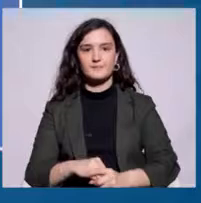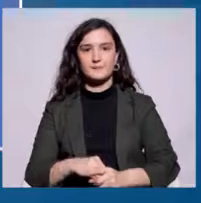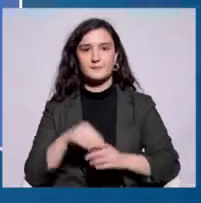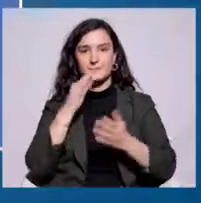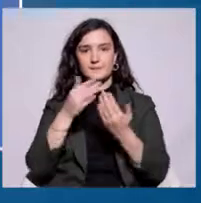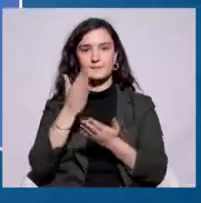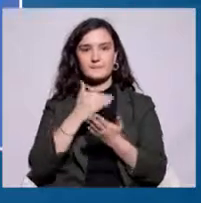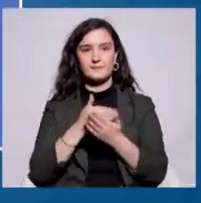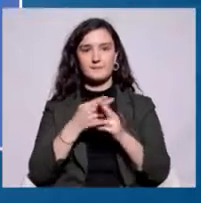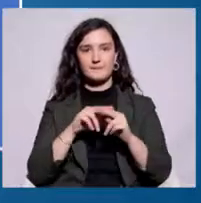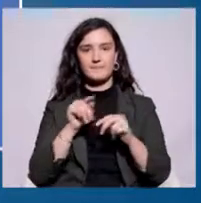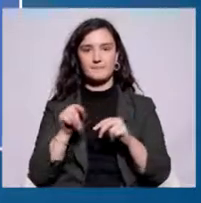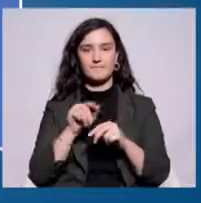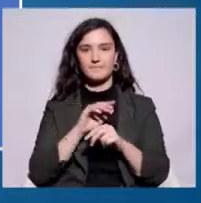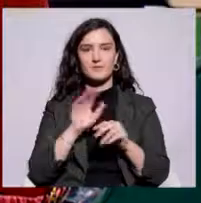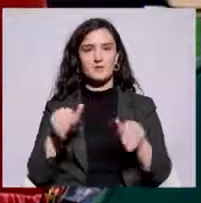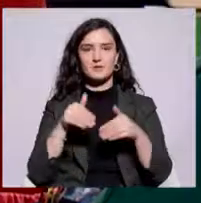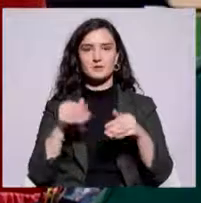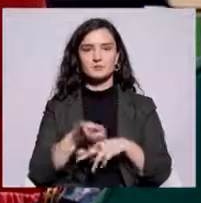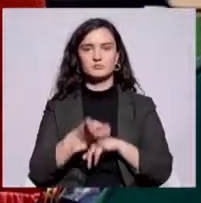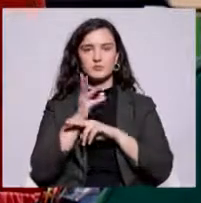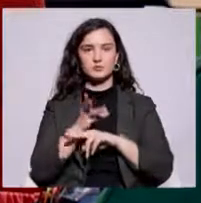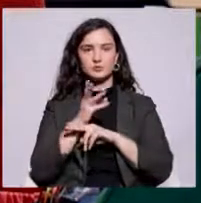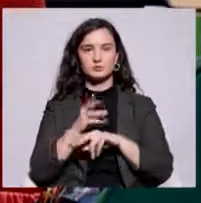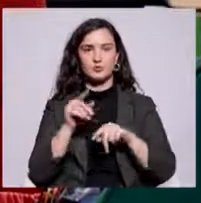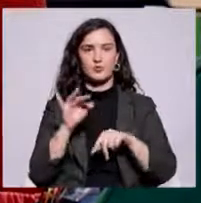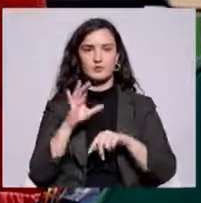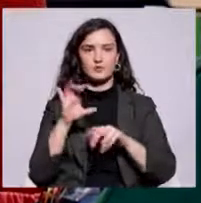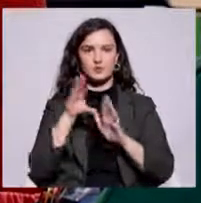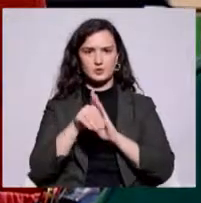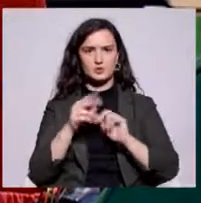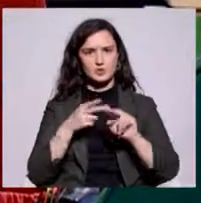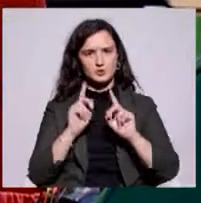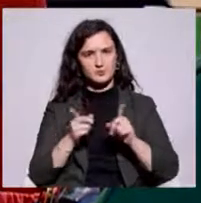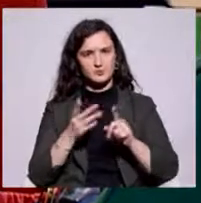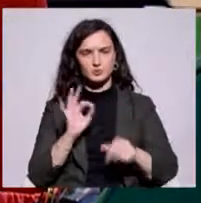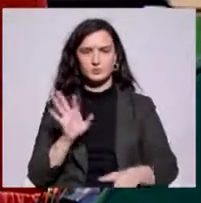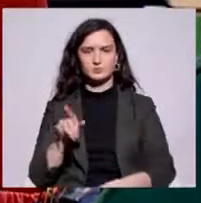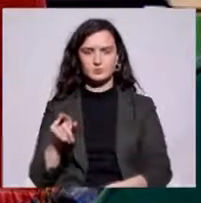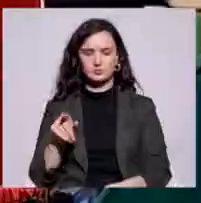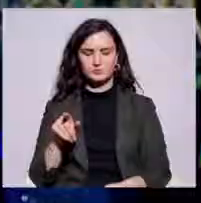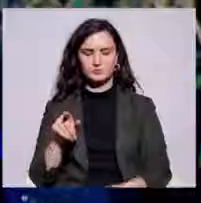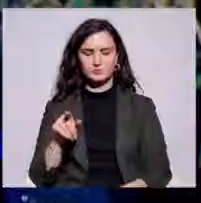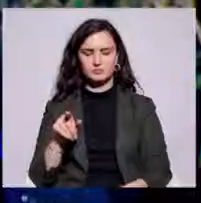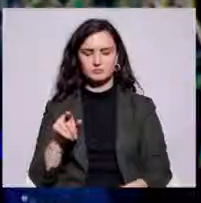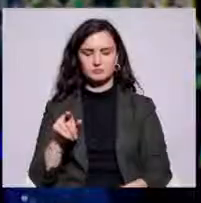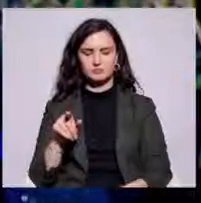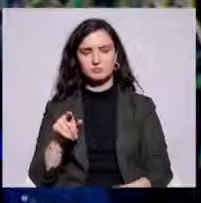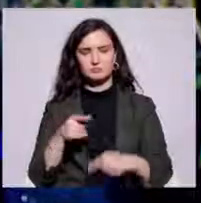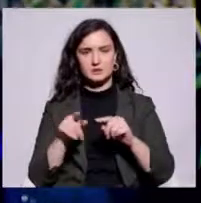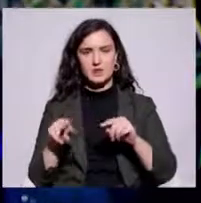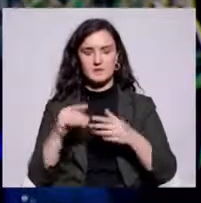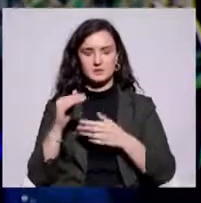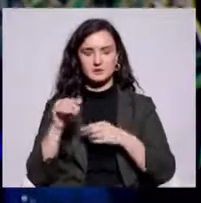And there is no projector in the office. Was that true or false? Based on